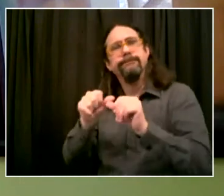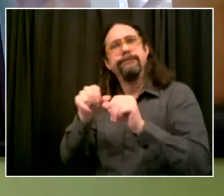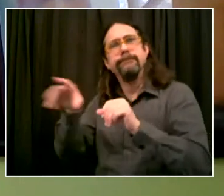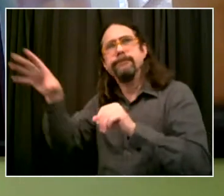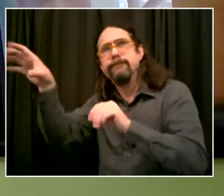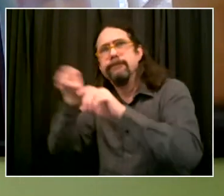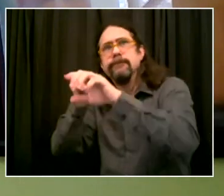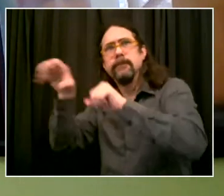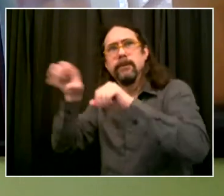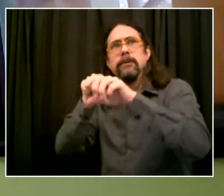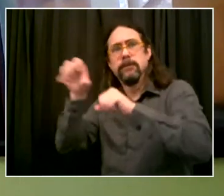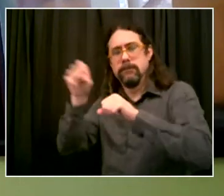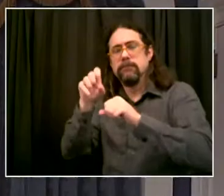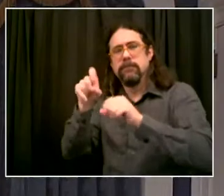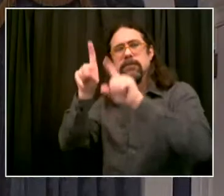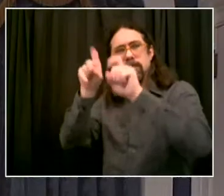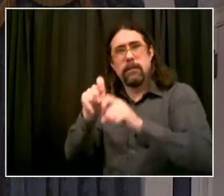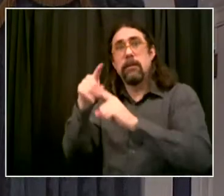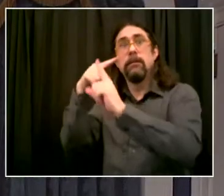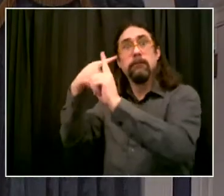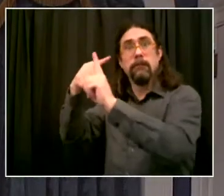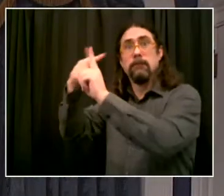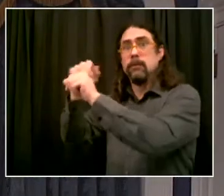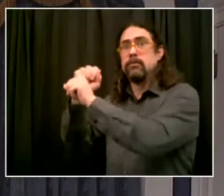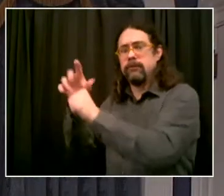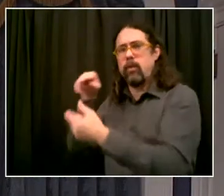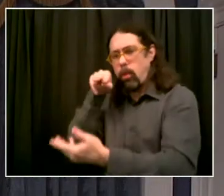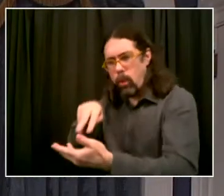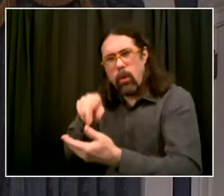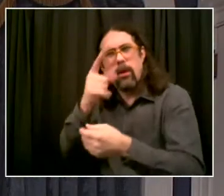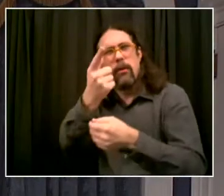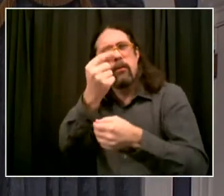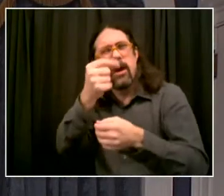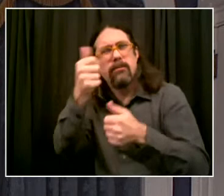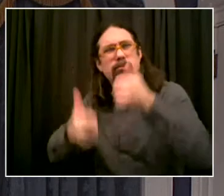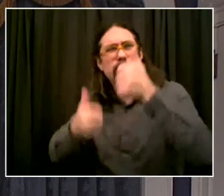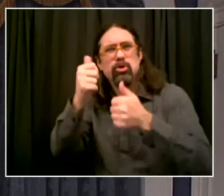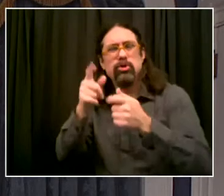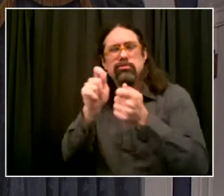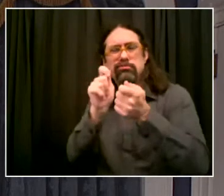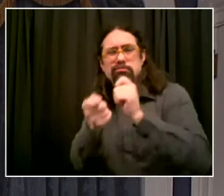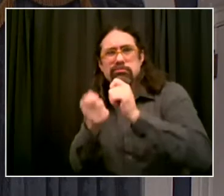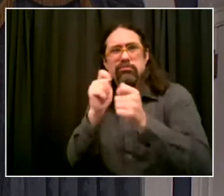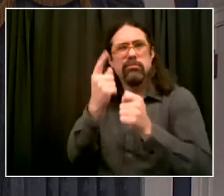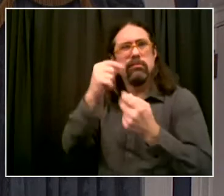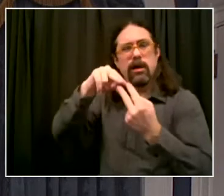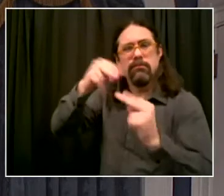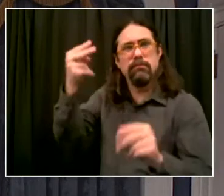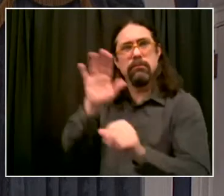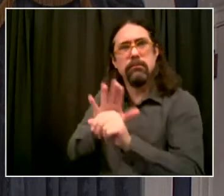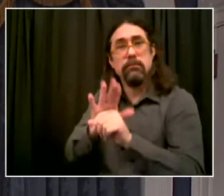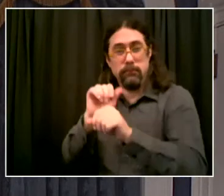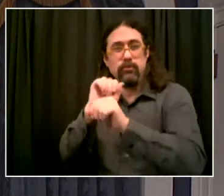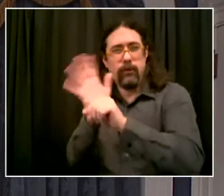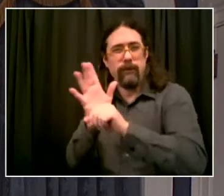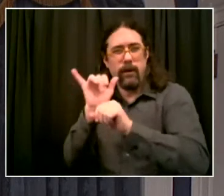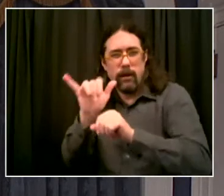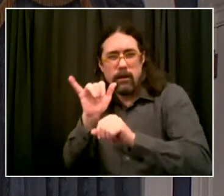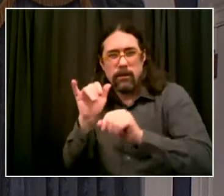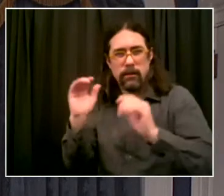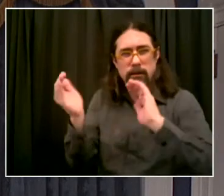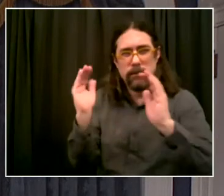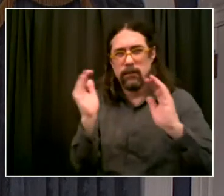cases that are due to these variants. Thank you. Go ahead. The next is Juliet from 1010 Wins.